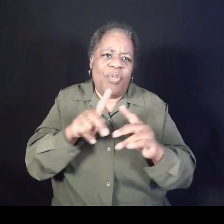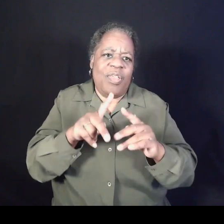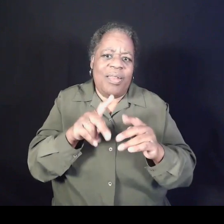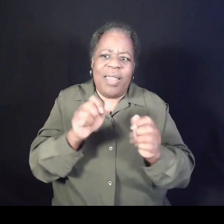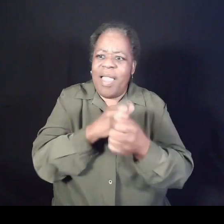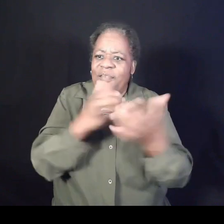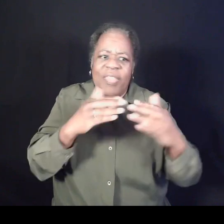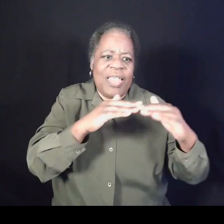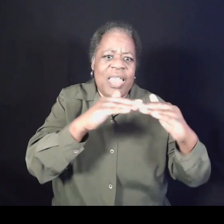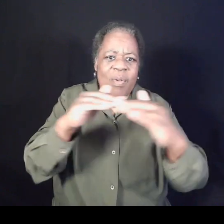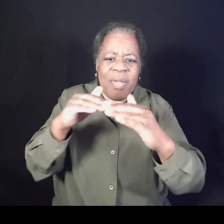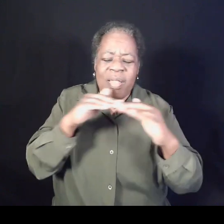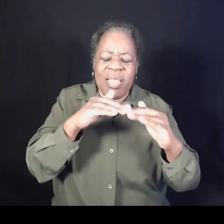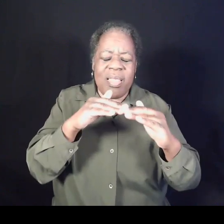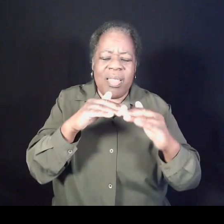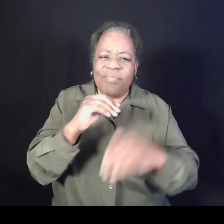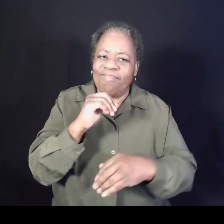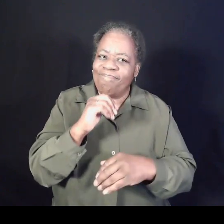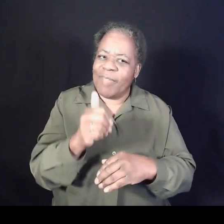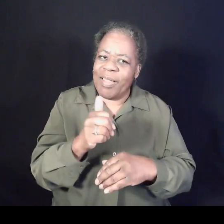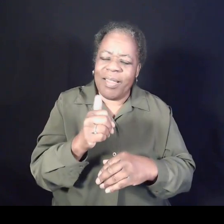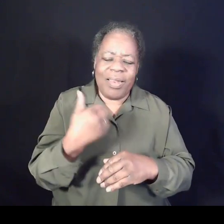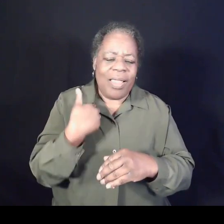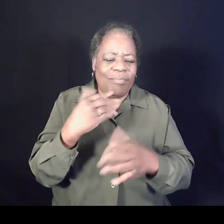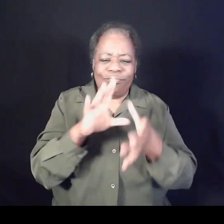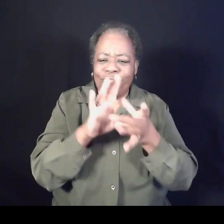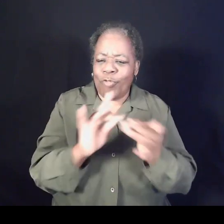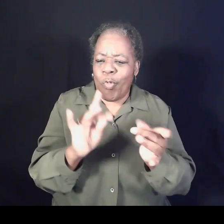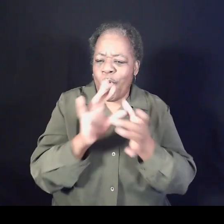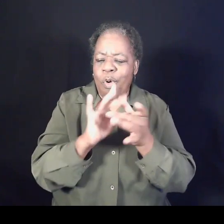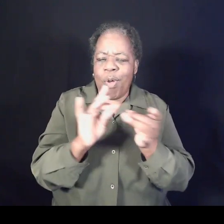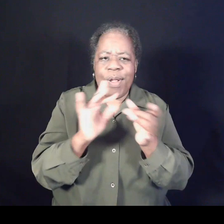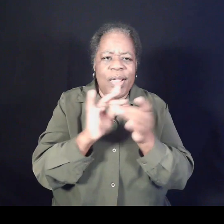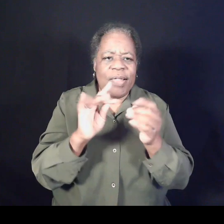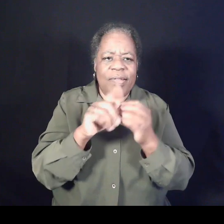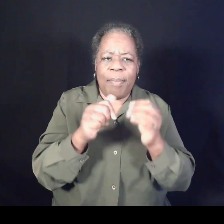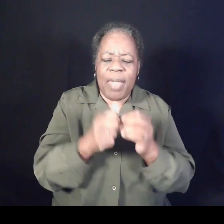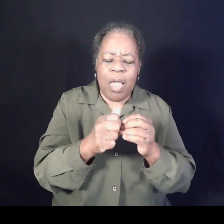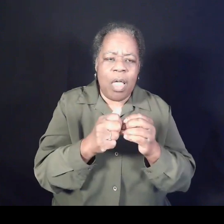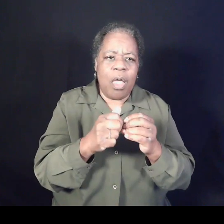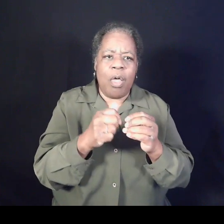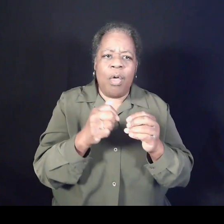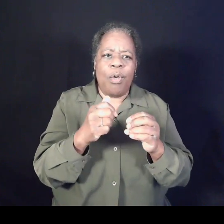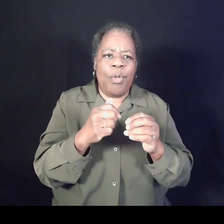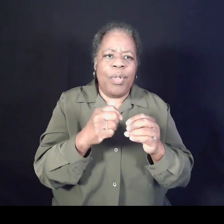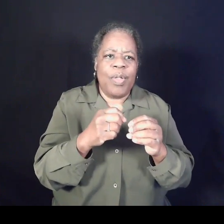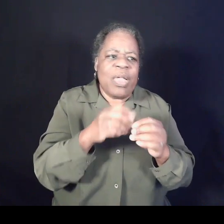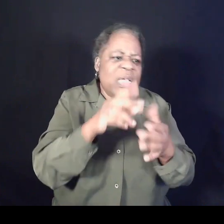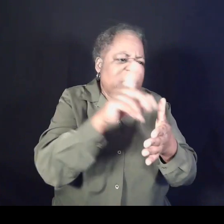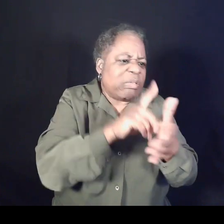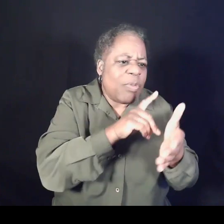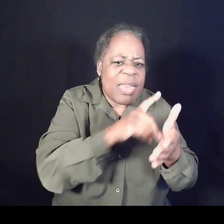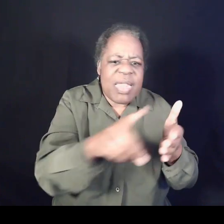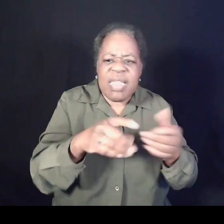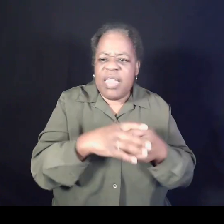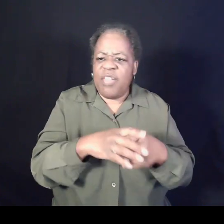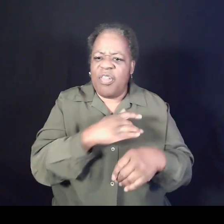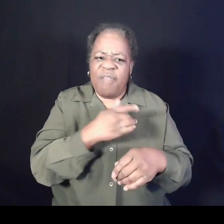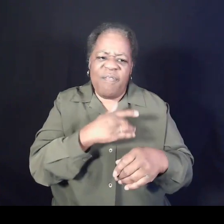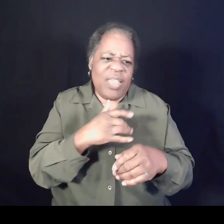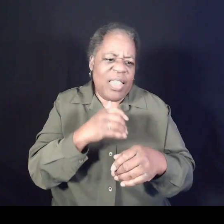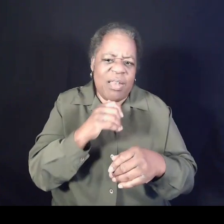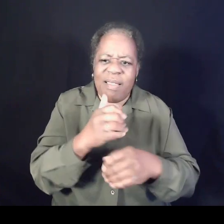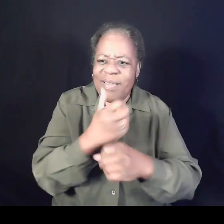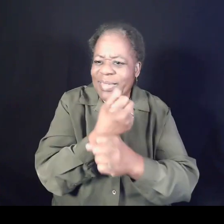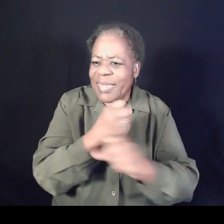equal. And they'll have stories to tell of being overlooked or discriminated against or feeling unsafe or